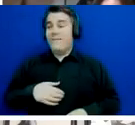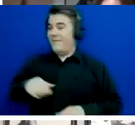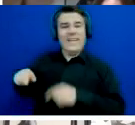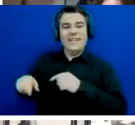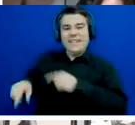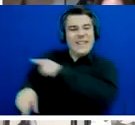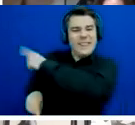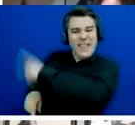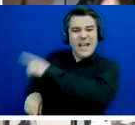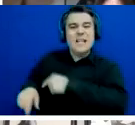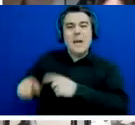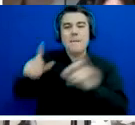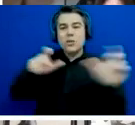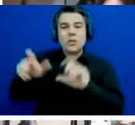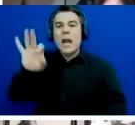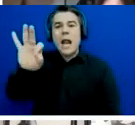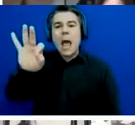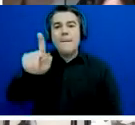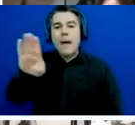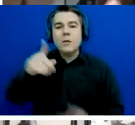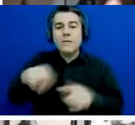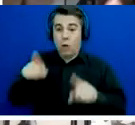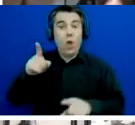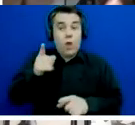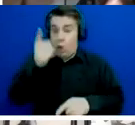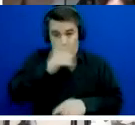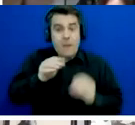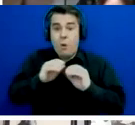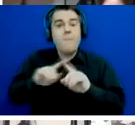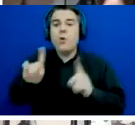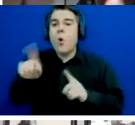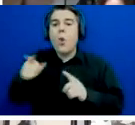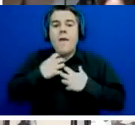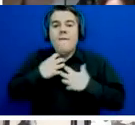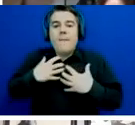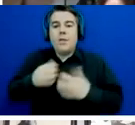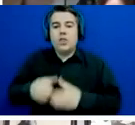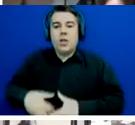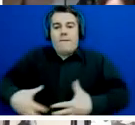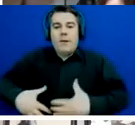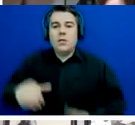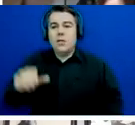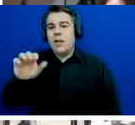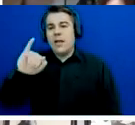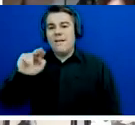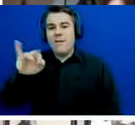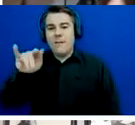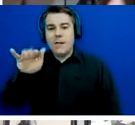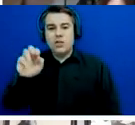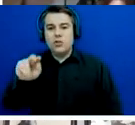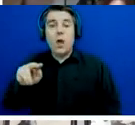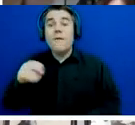pounds difference. It looks like so much more, but it's all inflammation. I had so much inflammation in my body and I had no